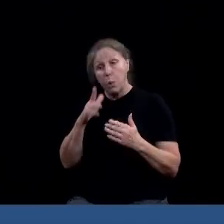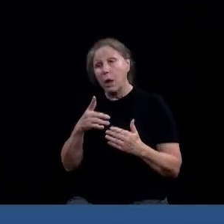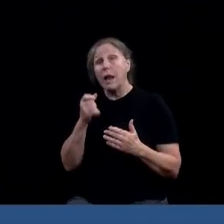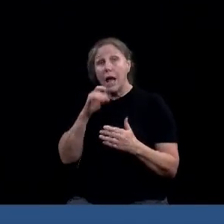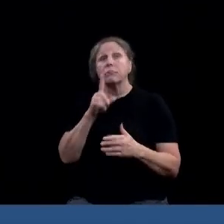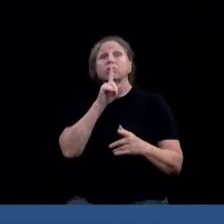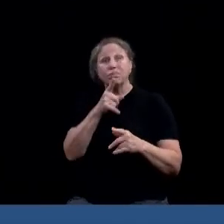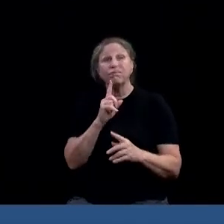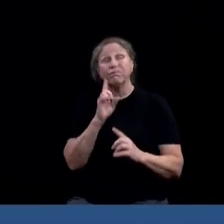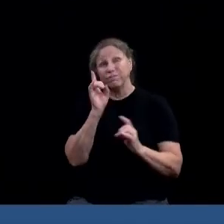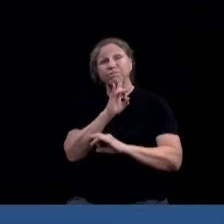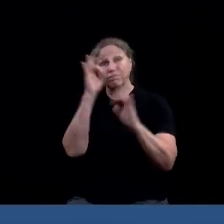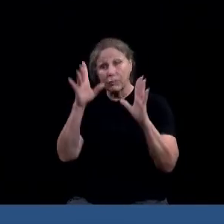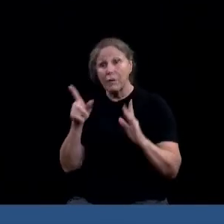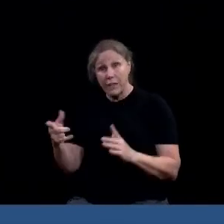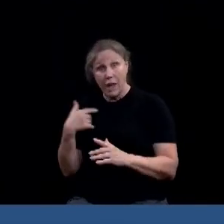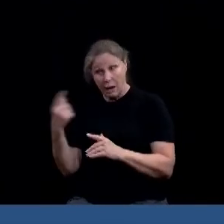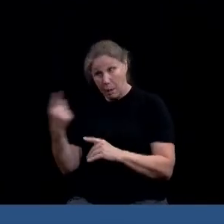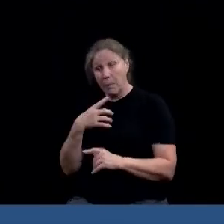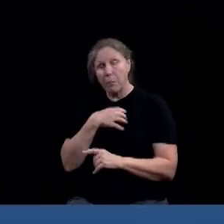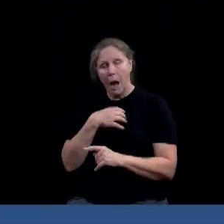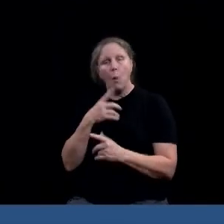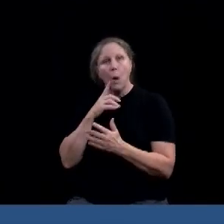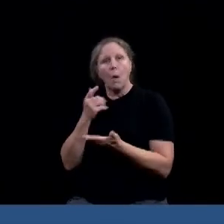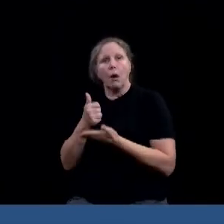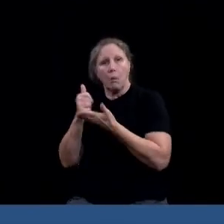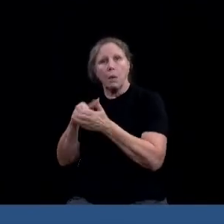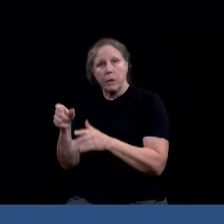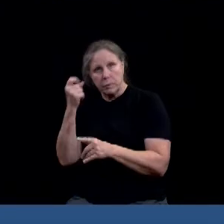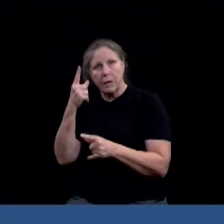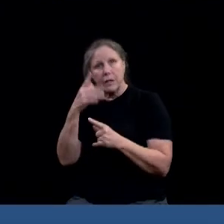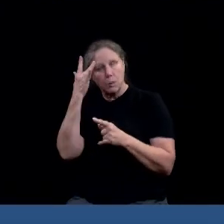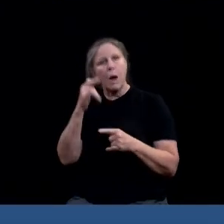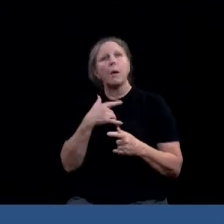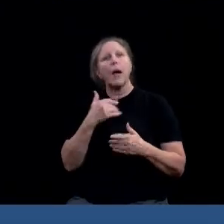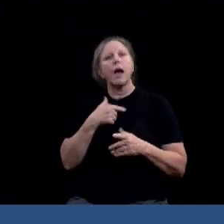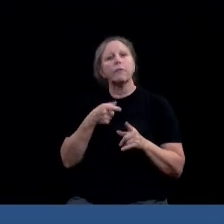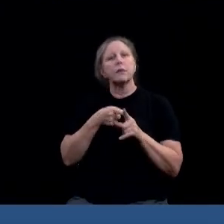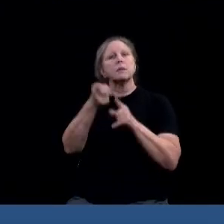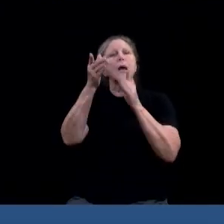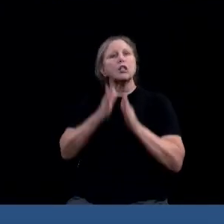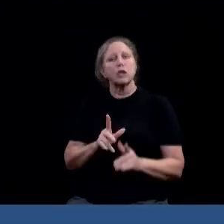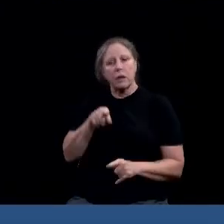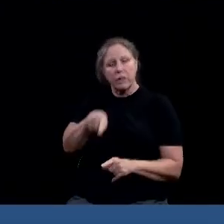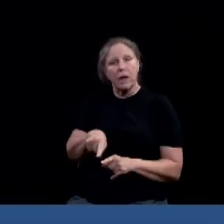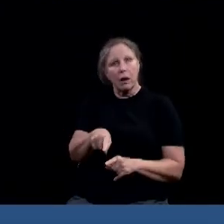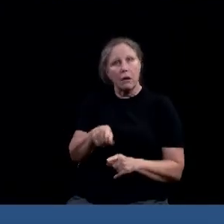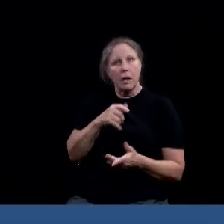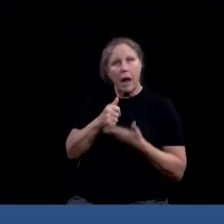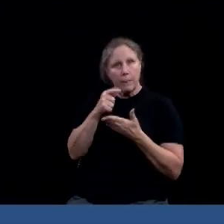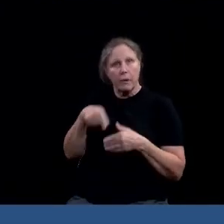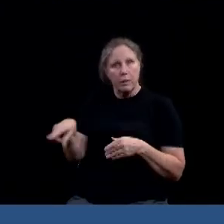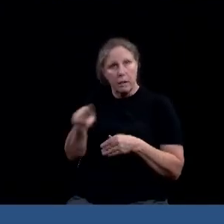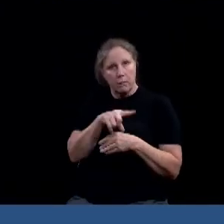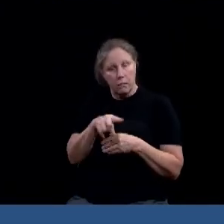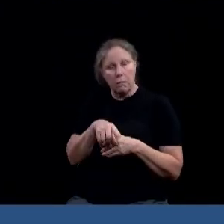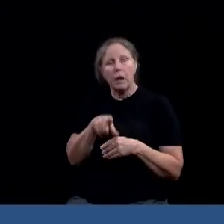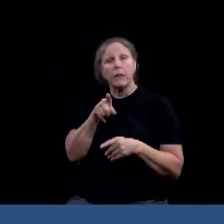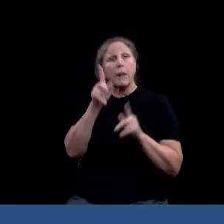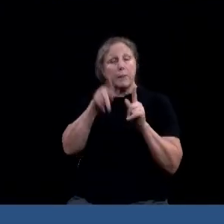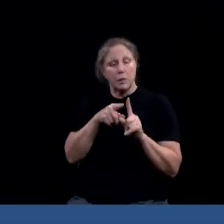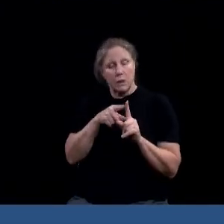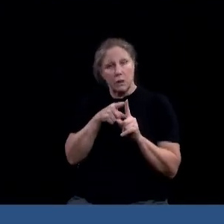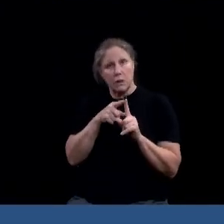the reasons we have a relocation specialist. That person is meant to be the liaison between the tenants also